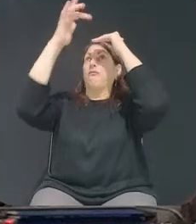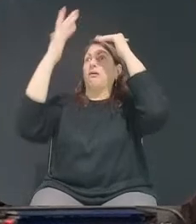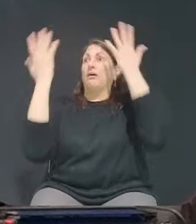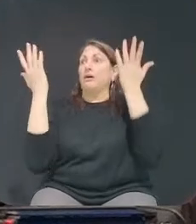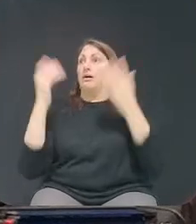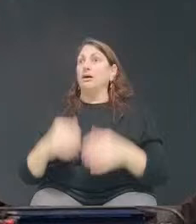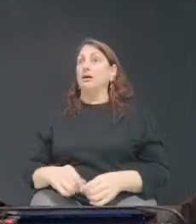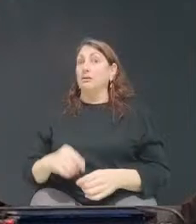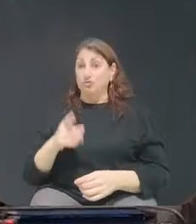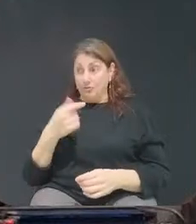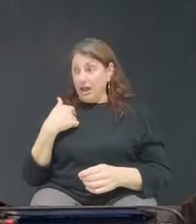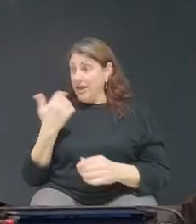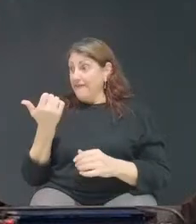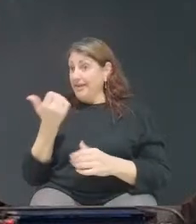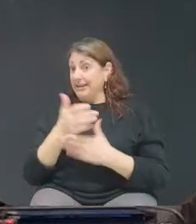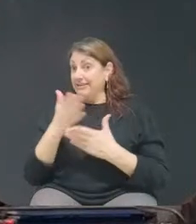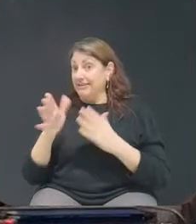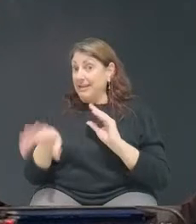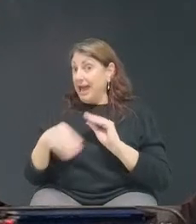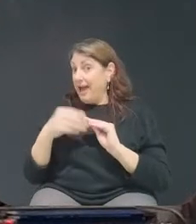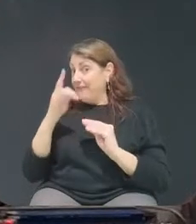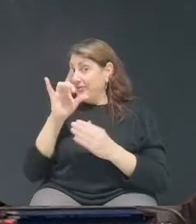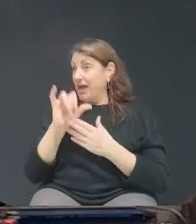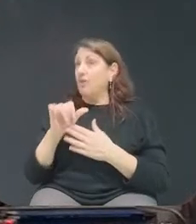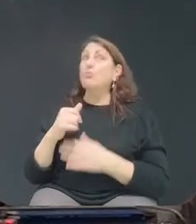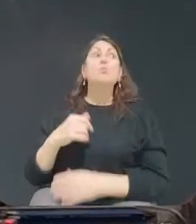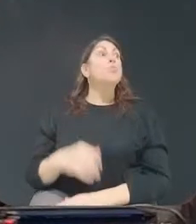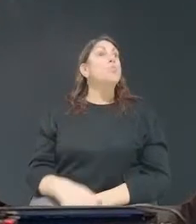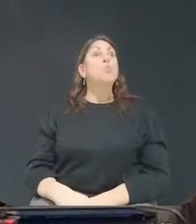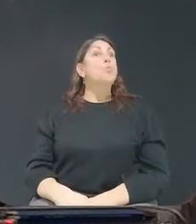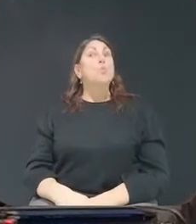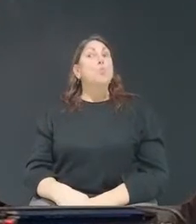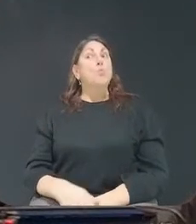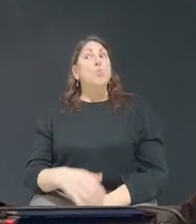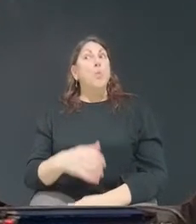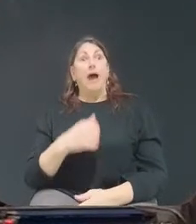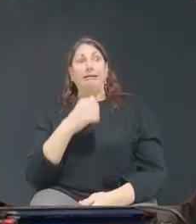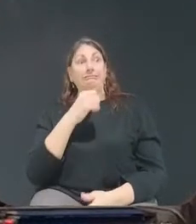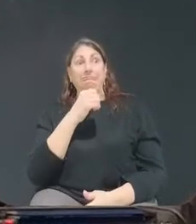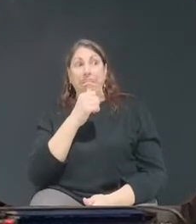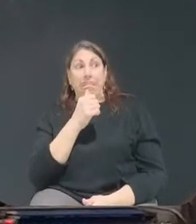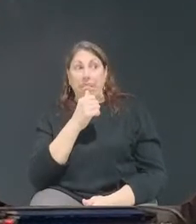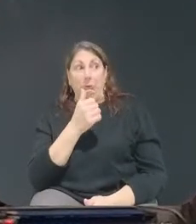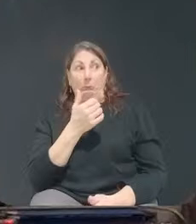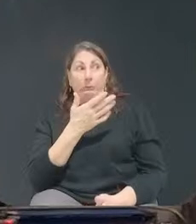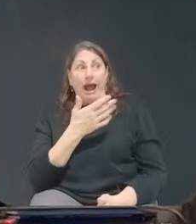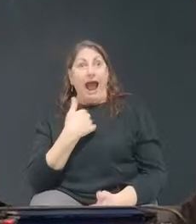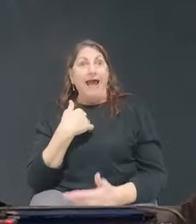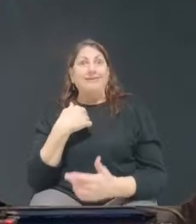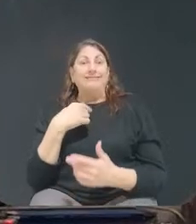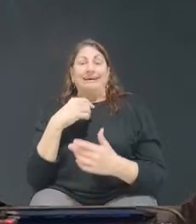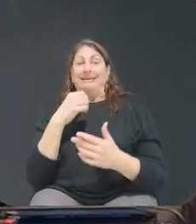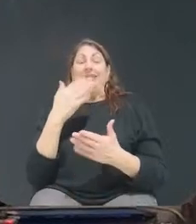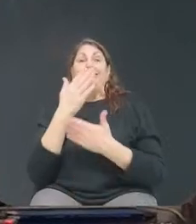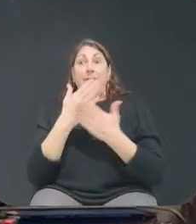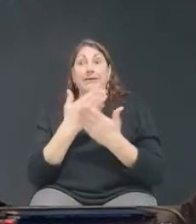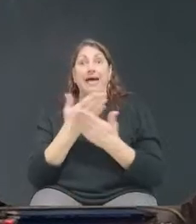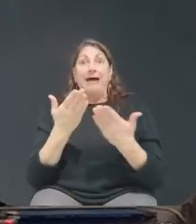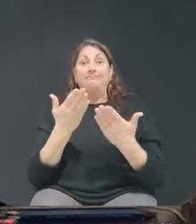No, I think that's completely fascinating. I wasn't aware of some of that. So I'm just glad to know about it, and I'm curious to know